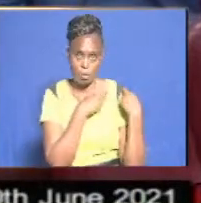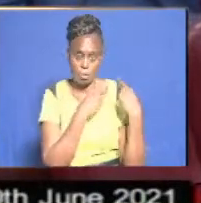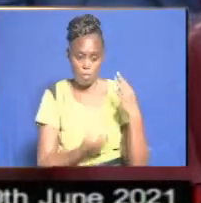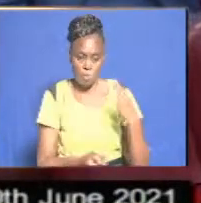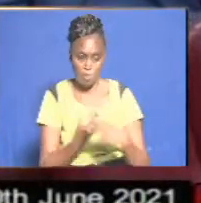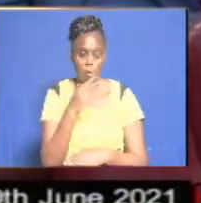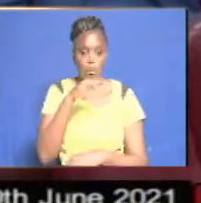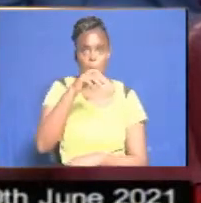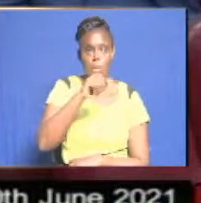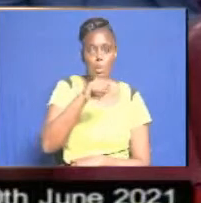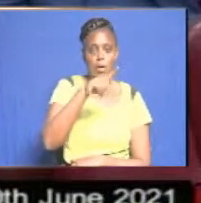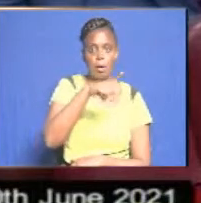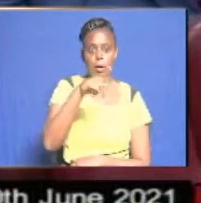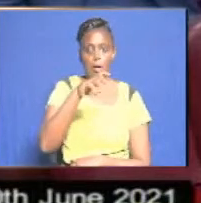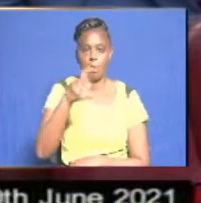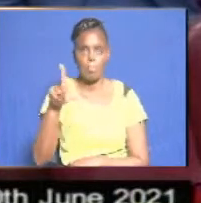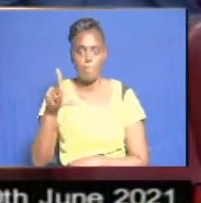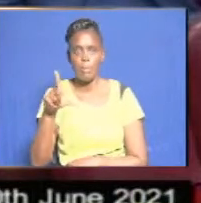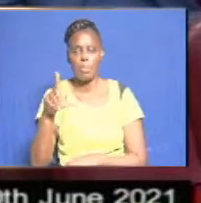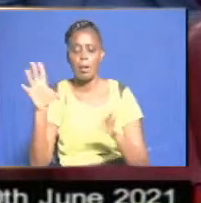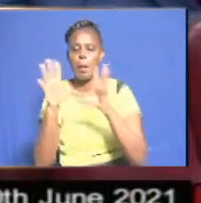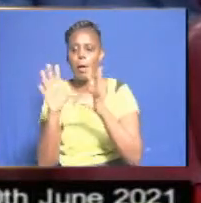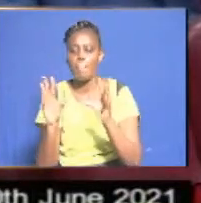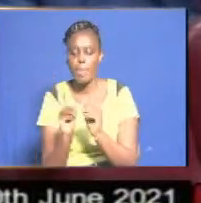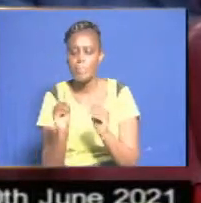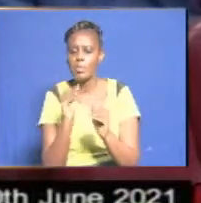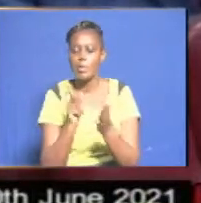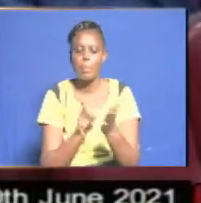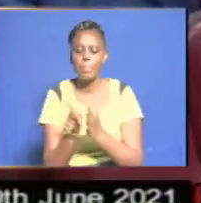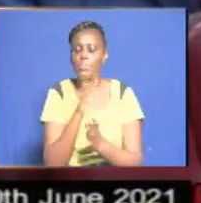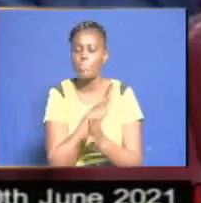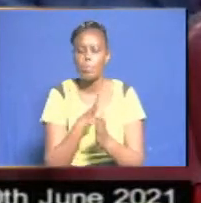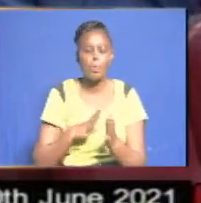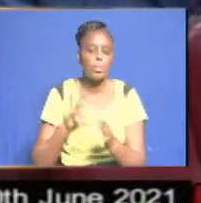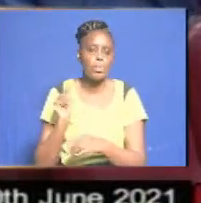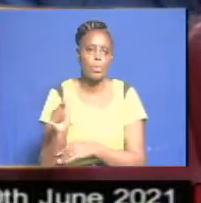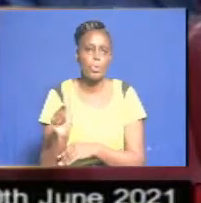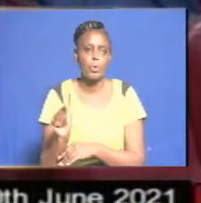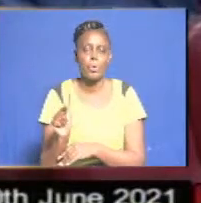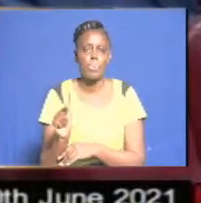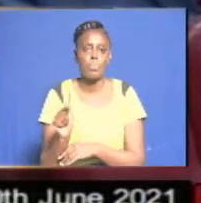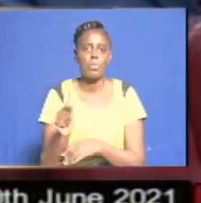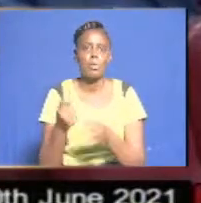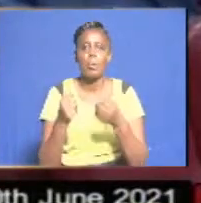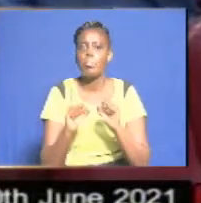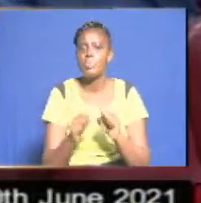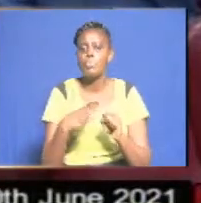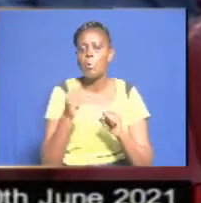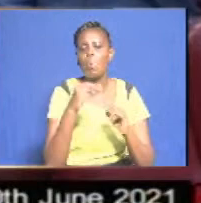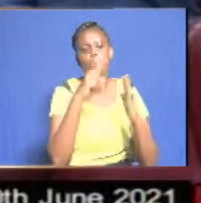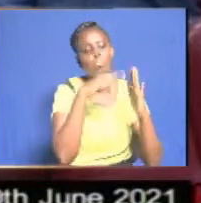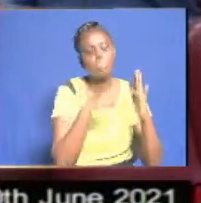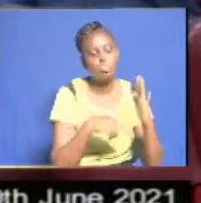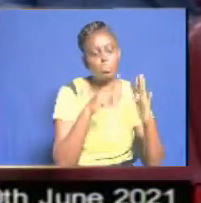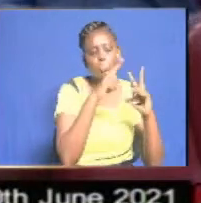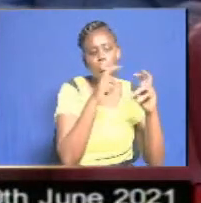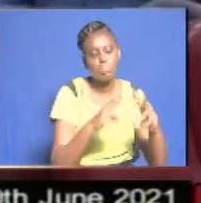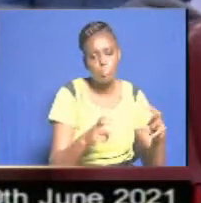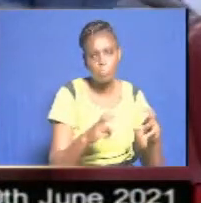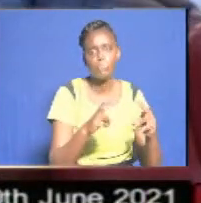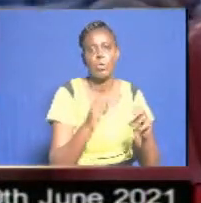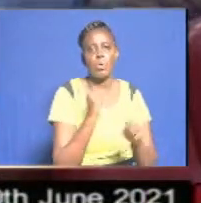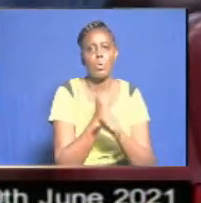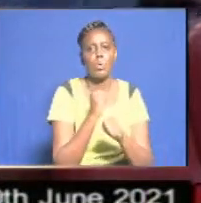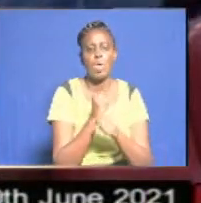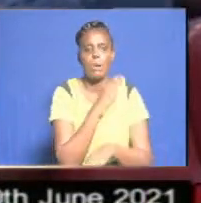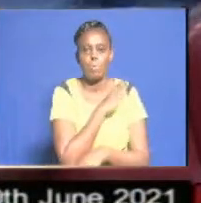appeal. Instead of the Budget and Appropriations Committee, we will not be in a position to go and check whether... So that is the work